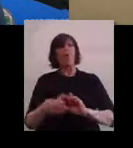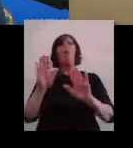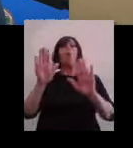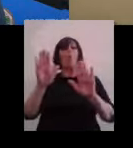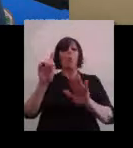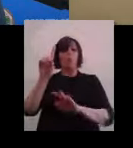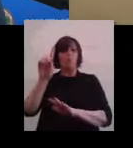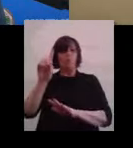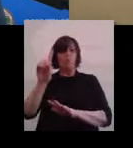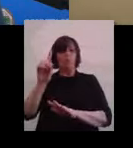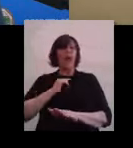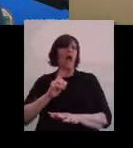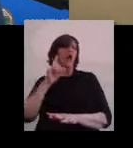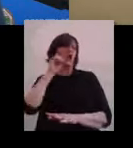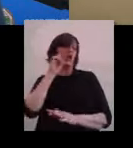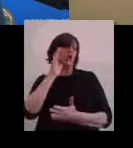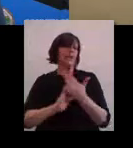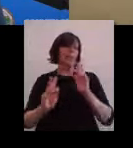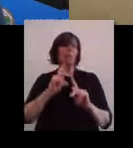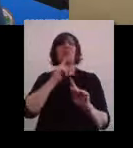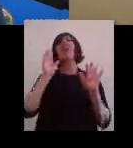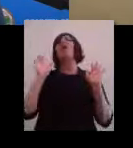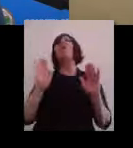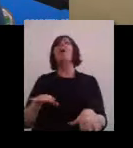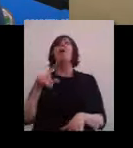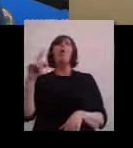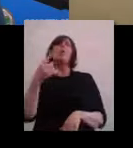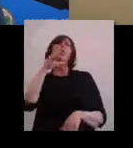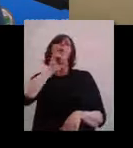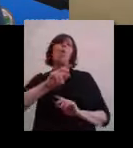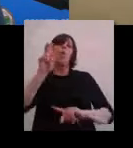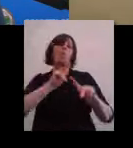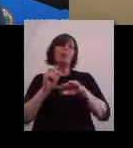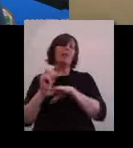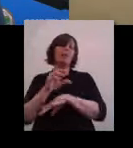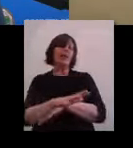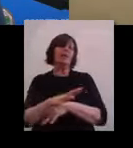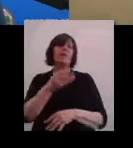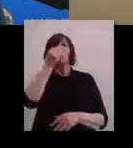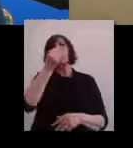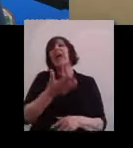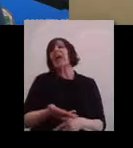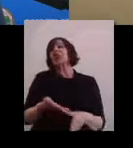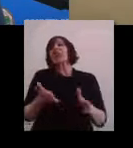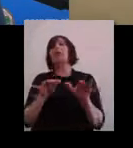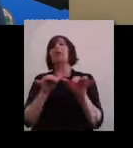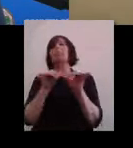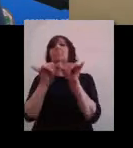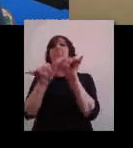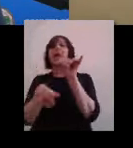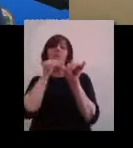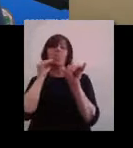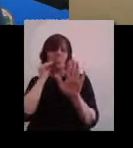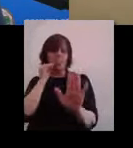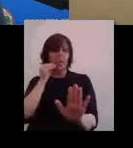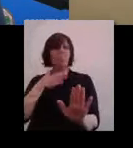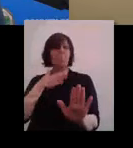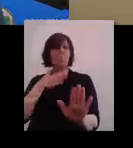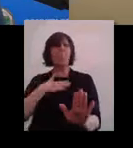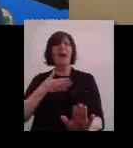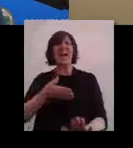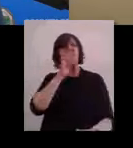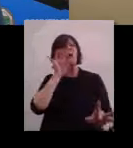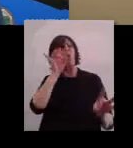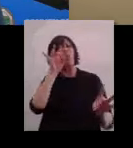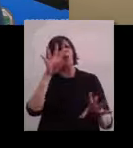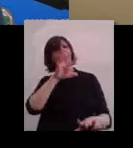some people say, well, it's only the old people that it's affecting, and who cares? Or just let them stay at home. My God, that's a horrible attitude. We're